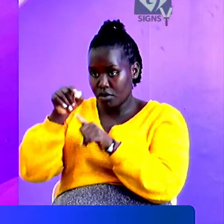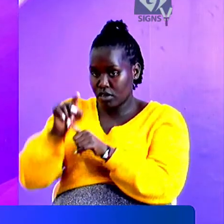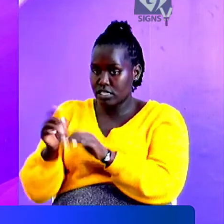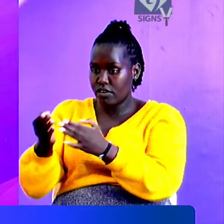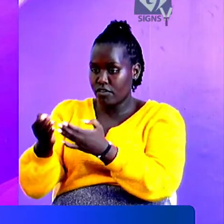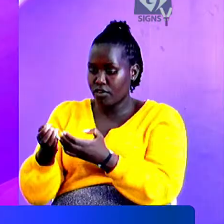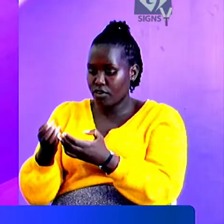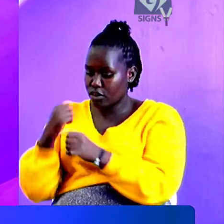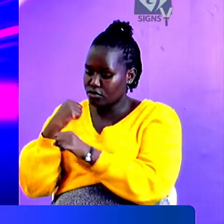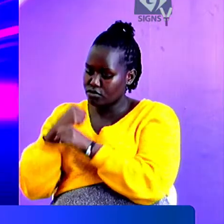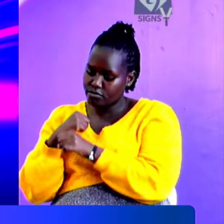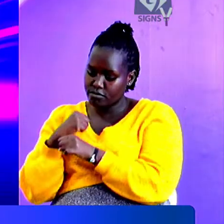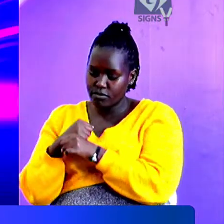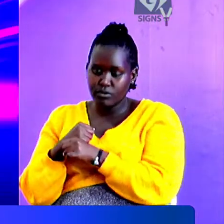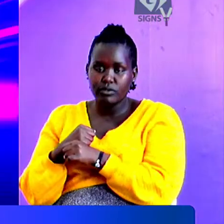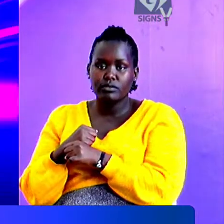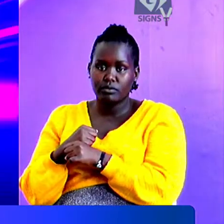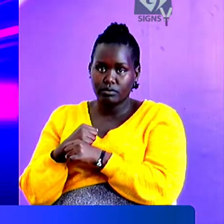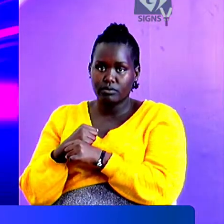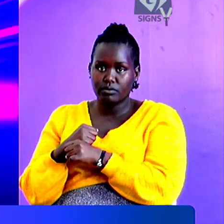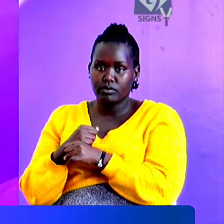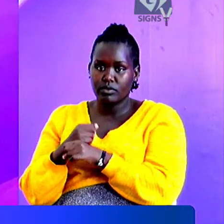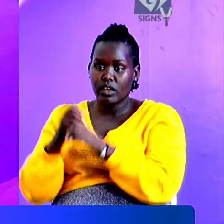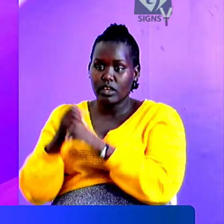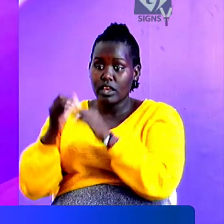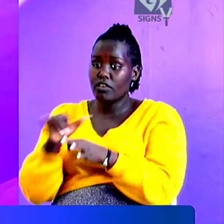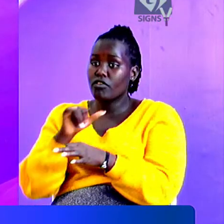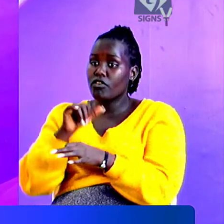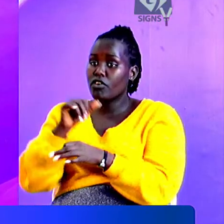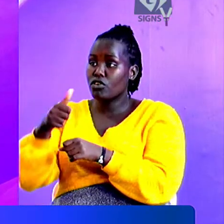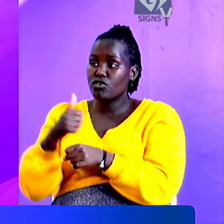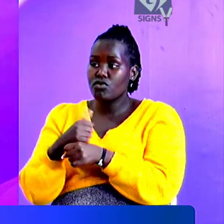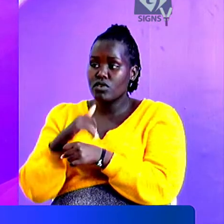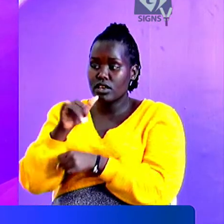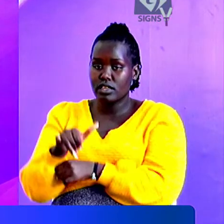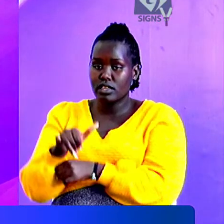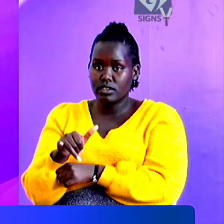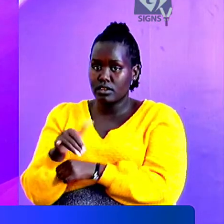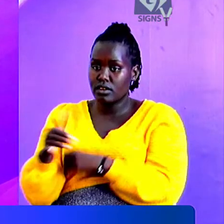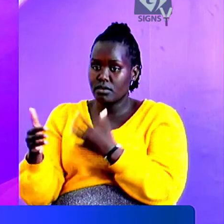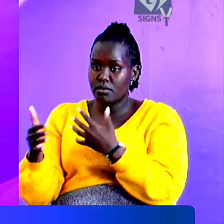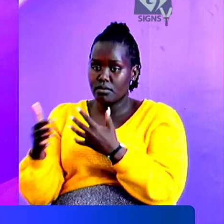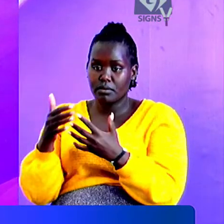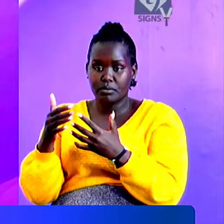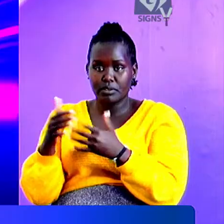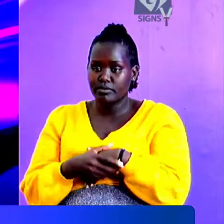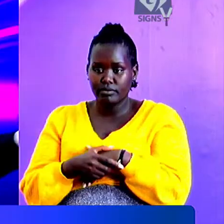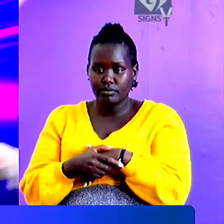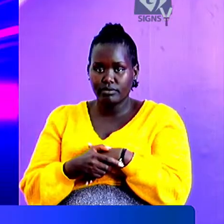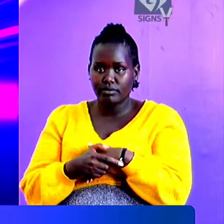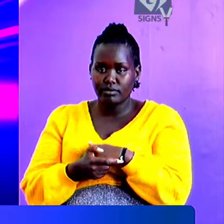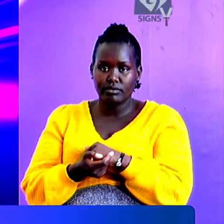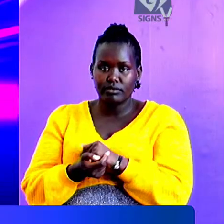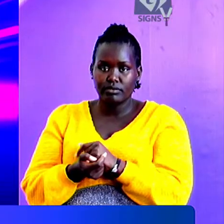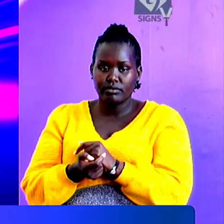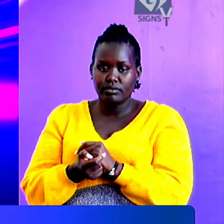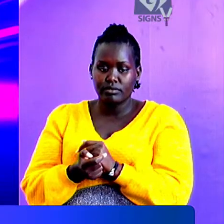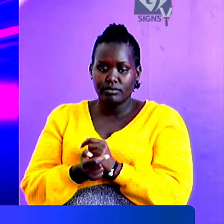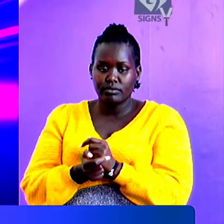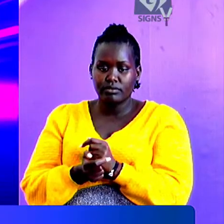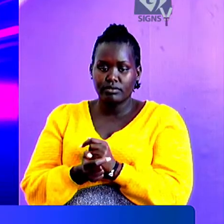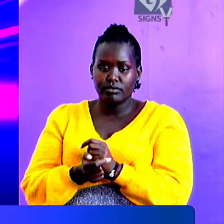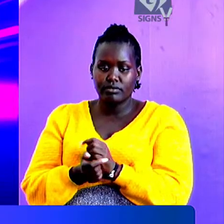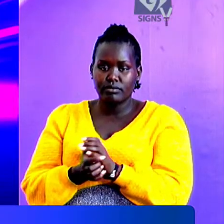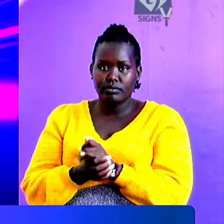to work to do this particular thing. Exactly. And if they're not doing it, we go to the streets. You say that with an